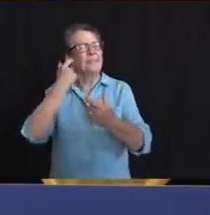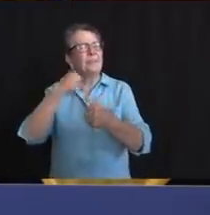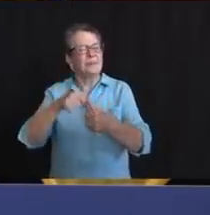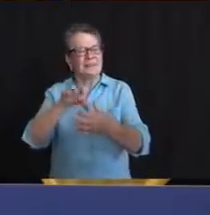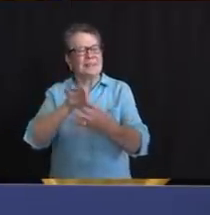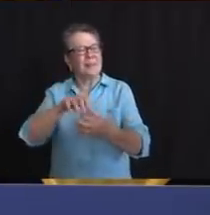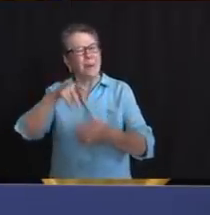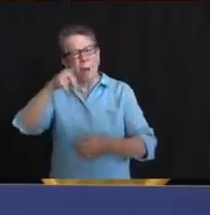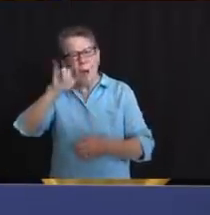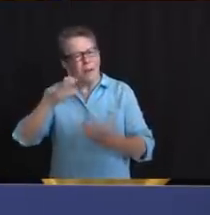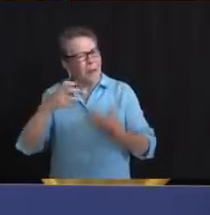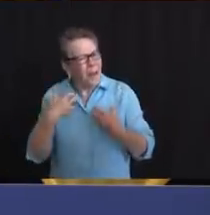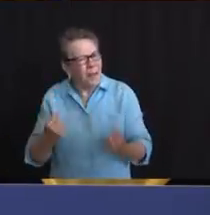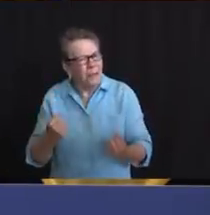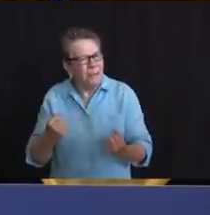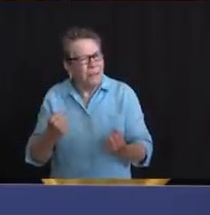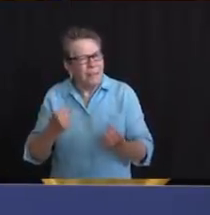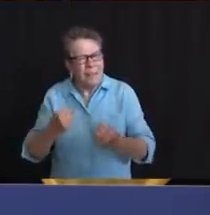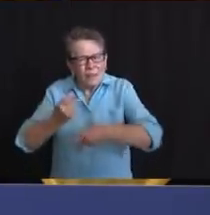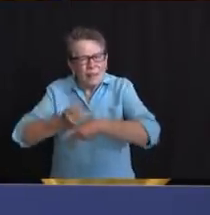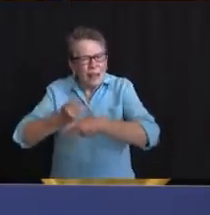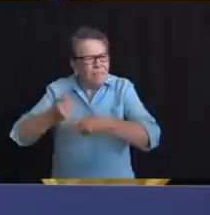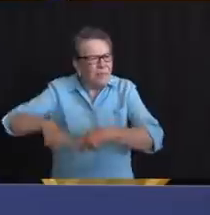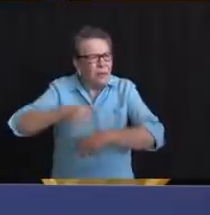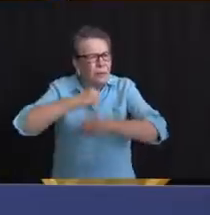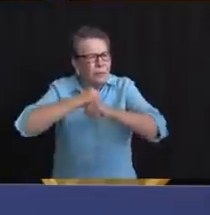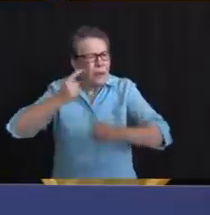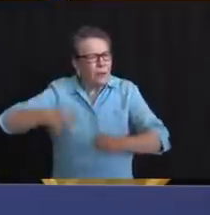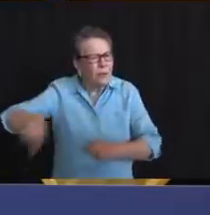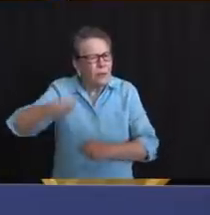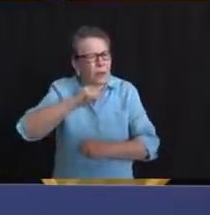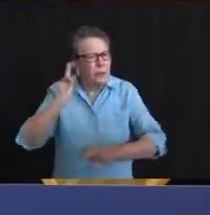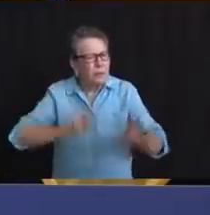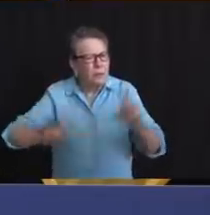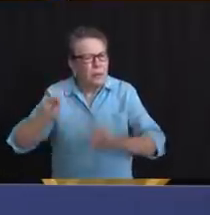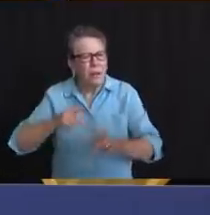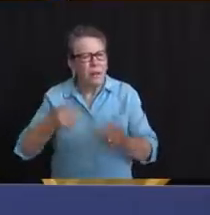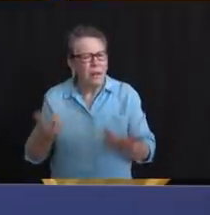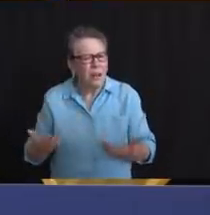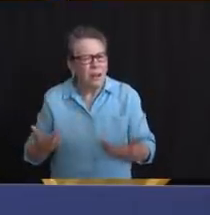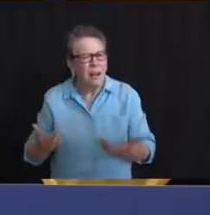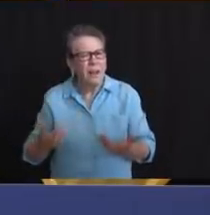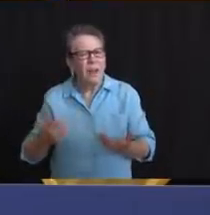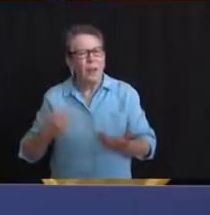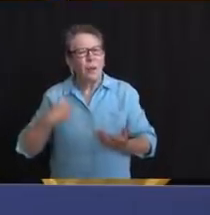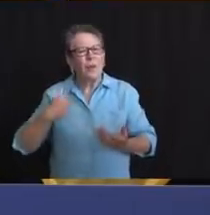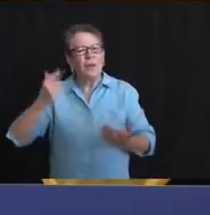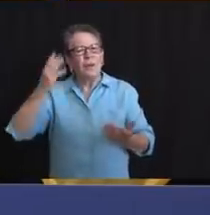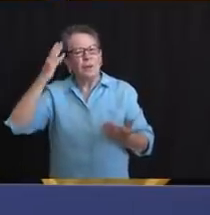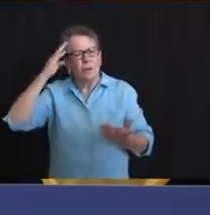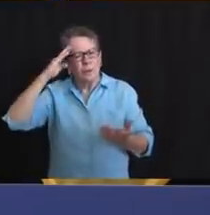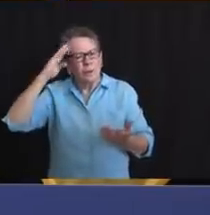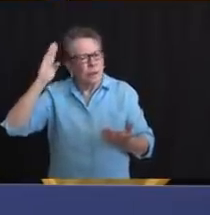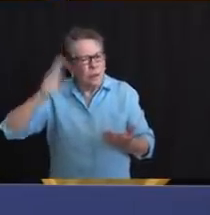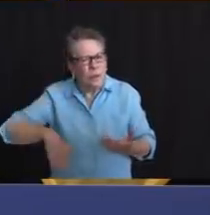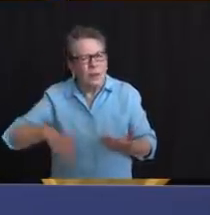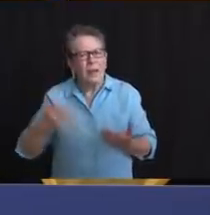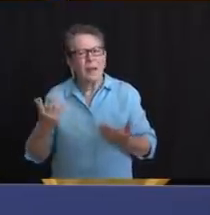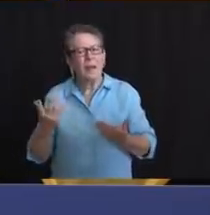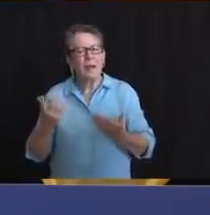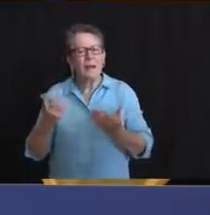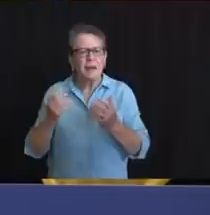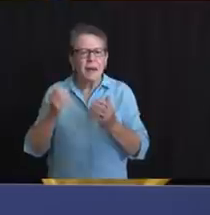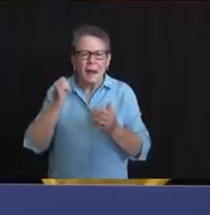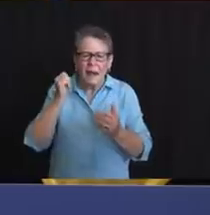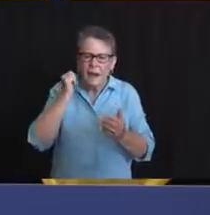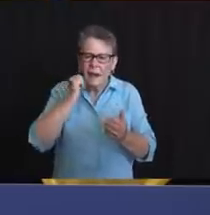on this, but we also knew immediately that with each passing day, given the